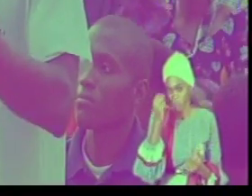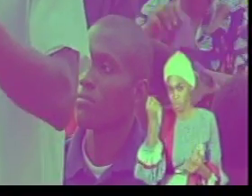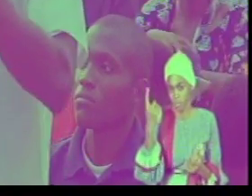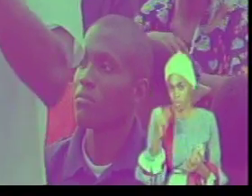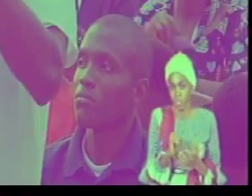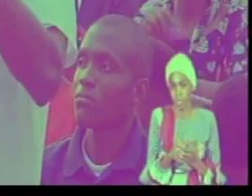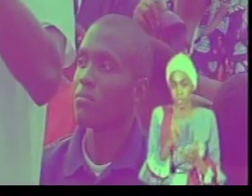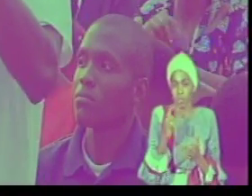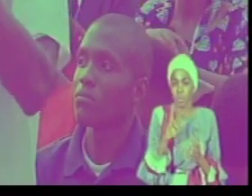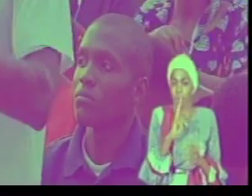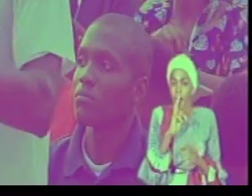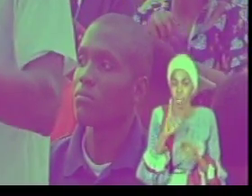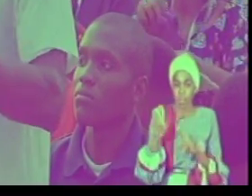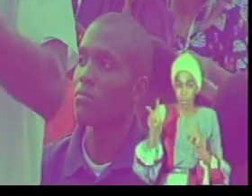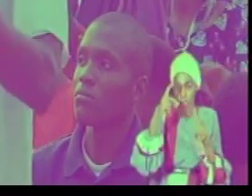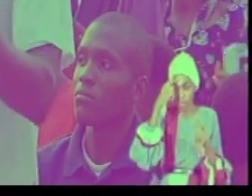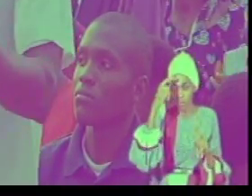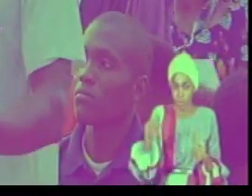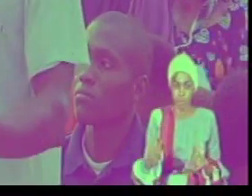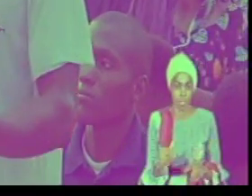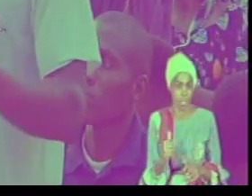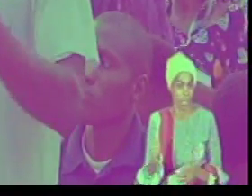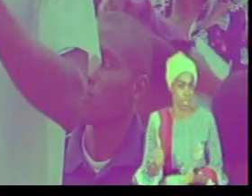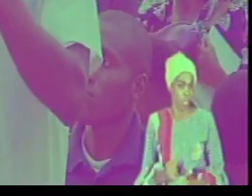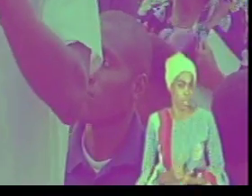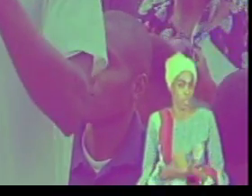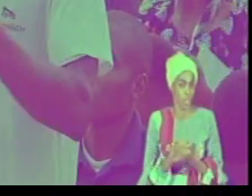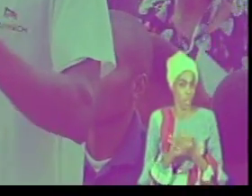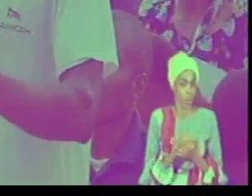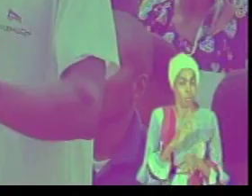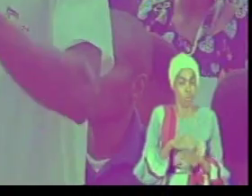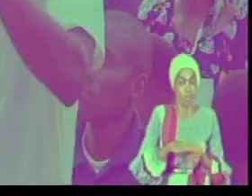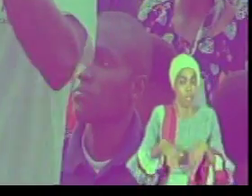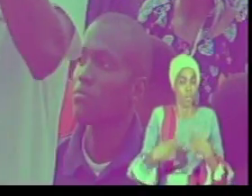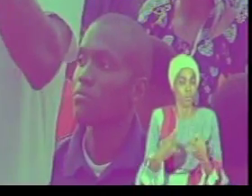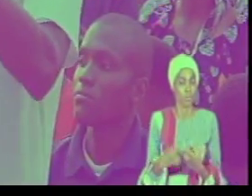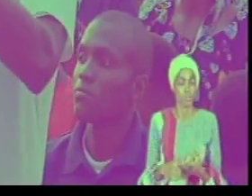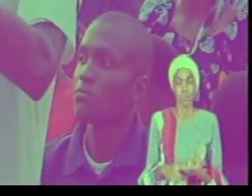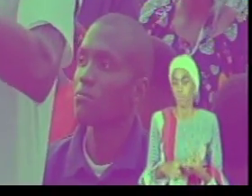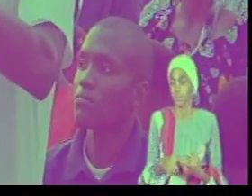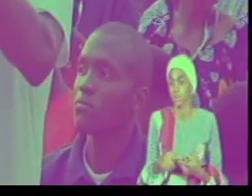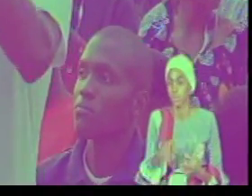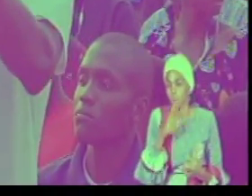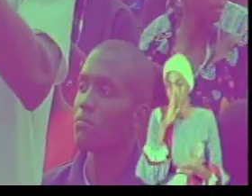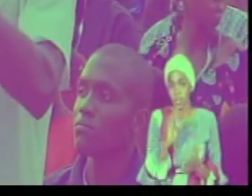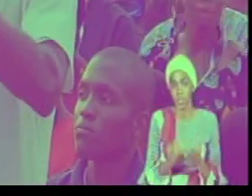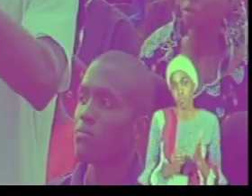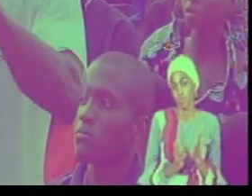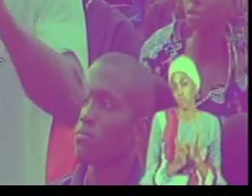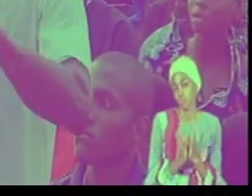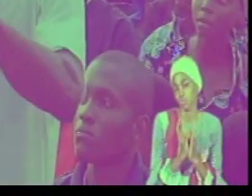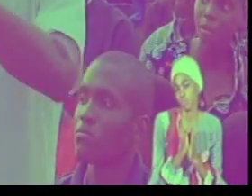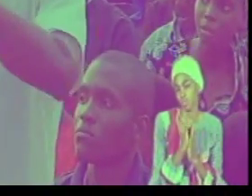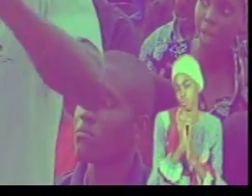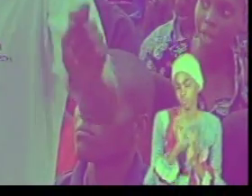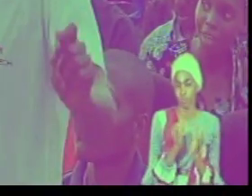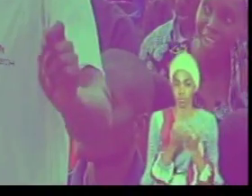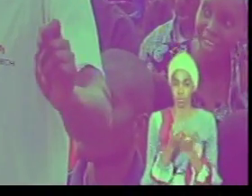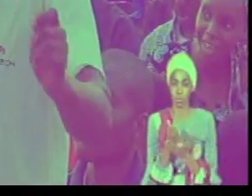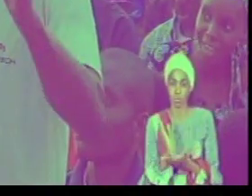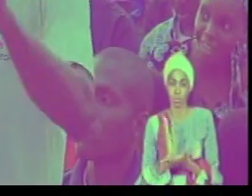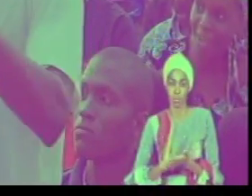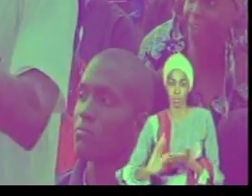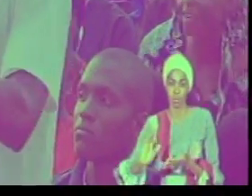be rebranded through someone, and you cannot find the help. And one of these things is that I want to come out from